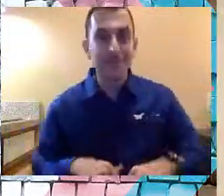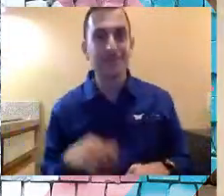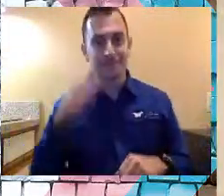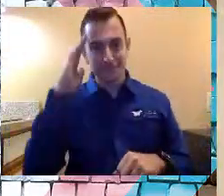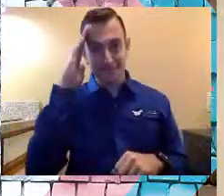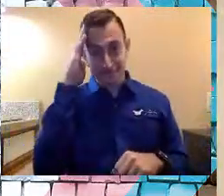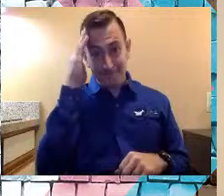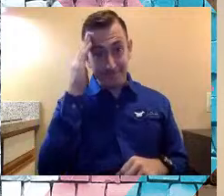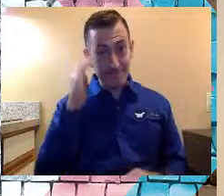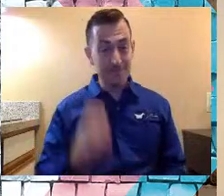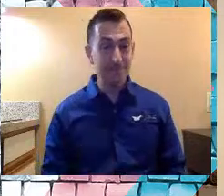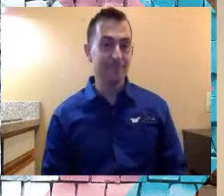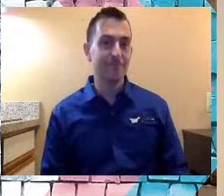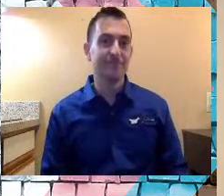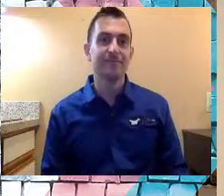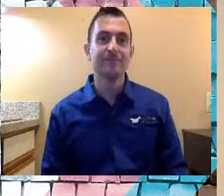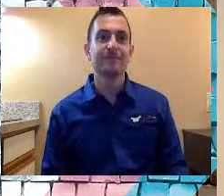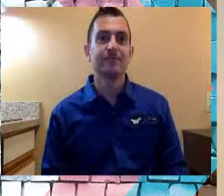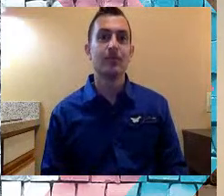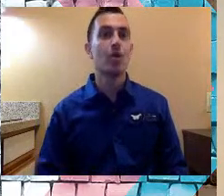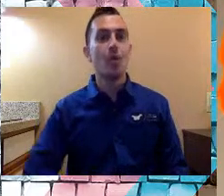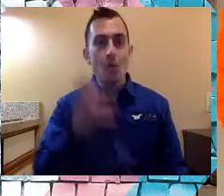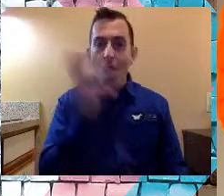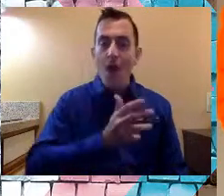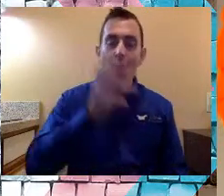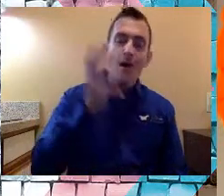whoa, whoa,